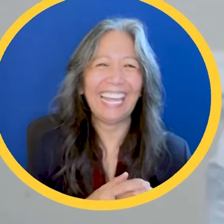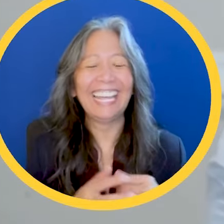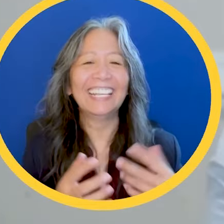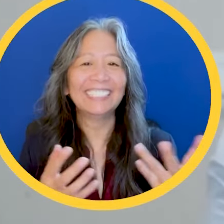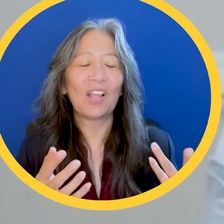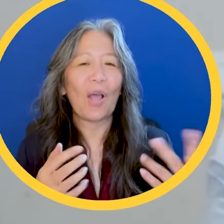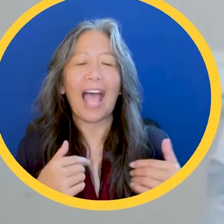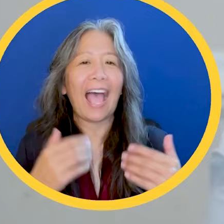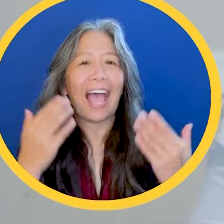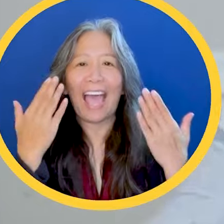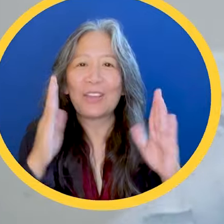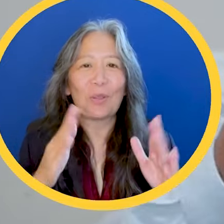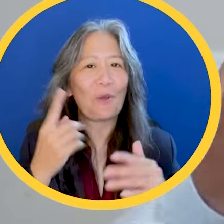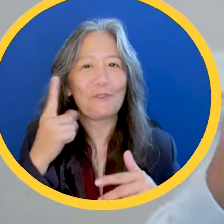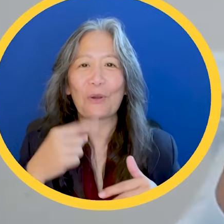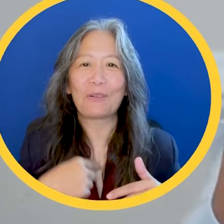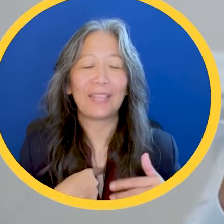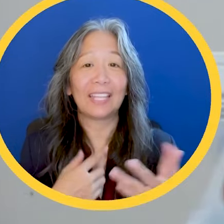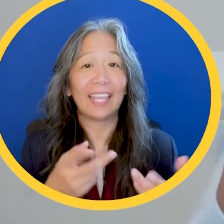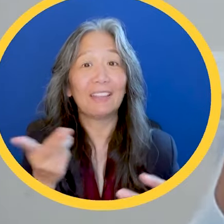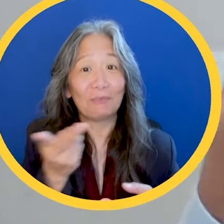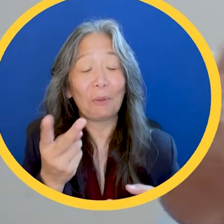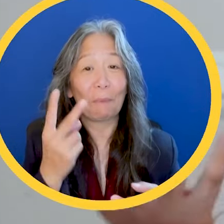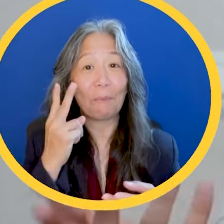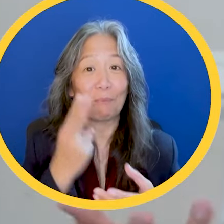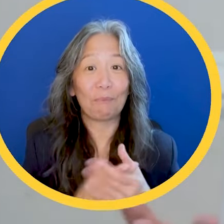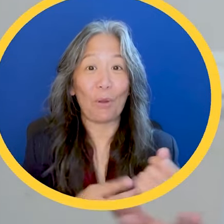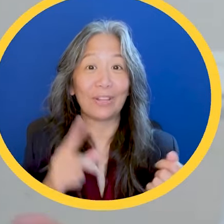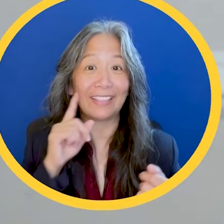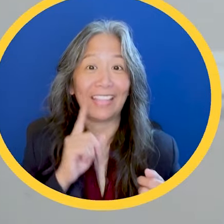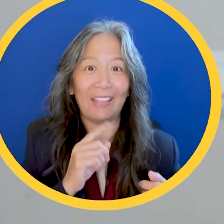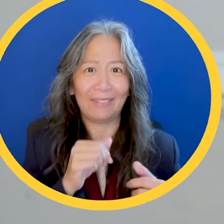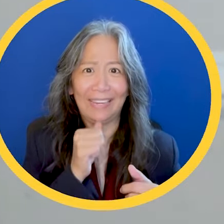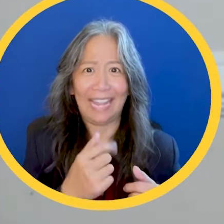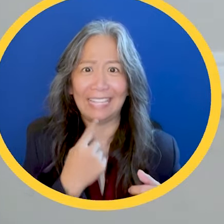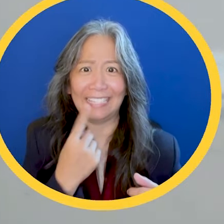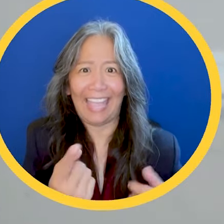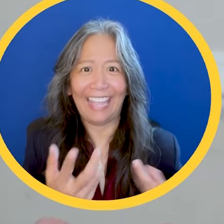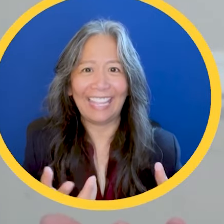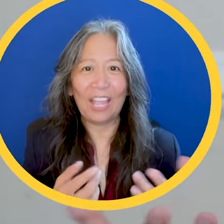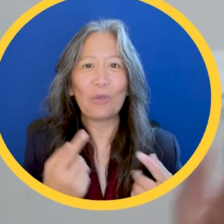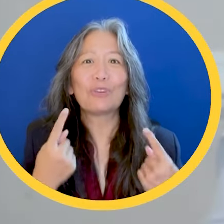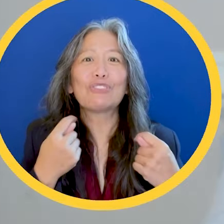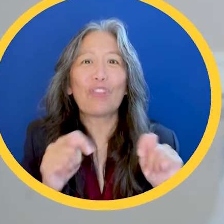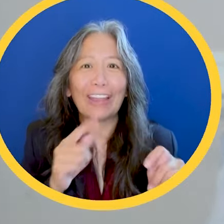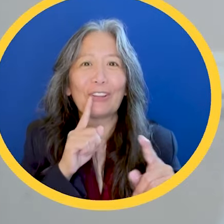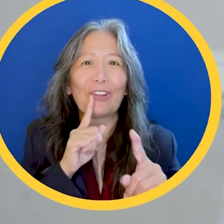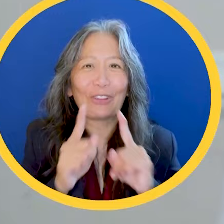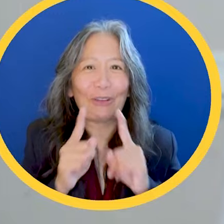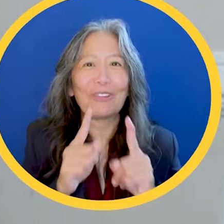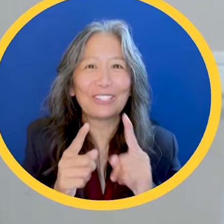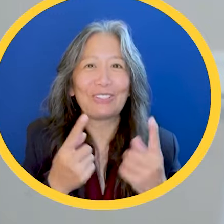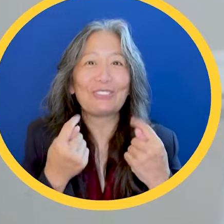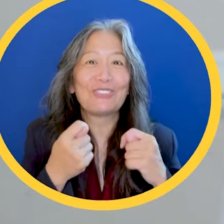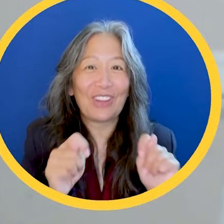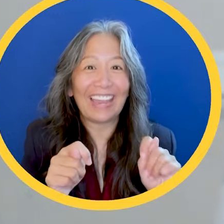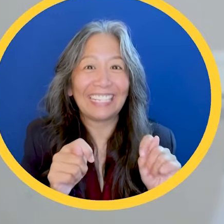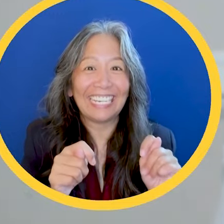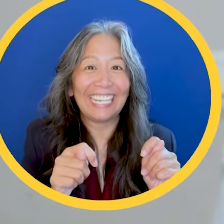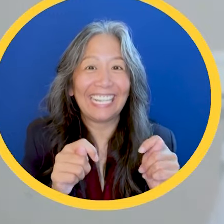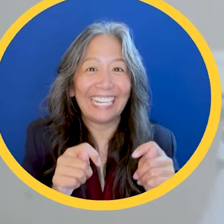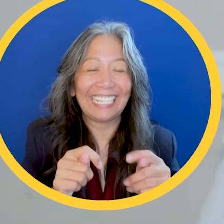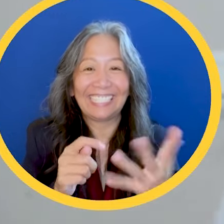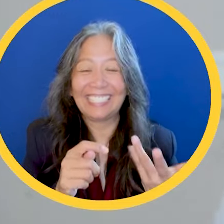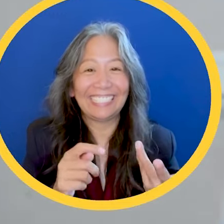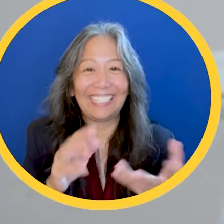tell her? You know, and I don't know, for me, because they're deaf, of course you didn't hear us say that. Mm-hmm. But we were trying to have a conversation, and we're